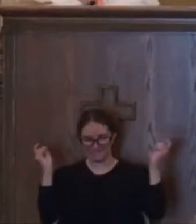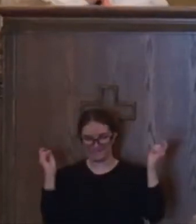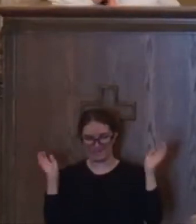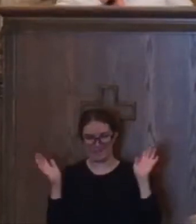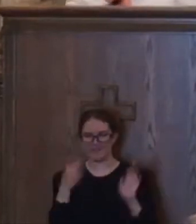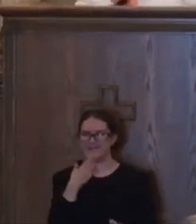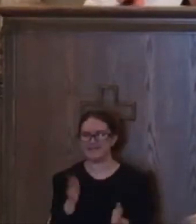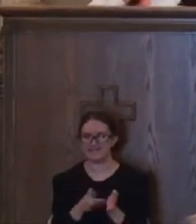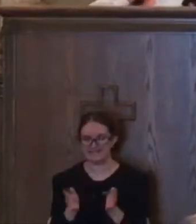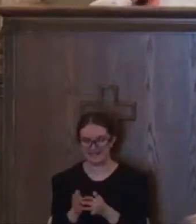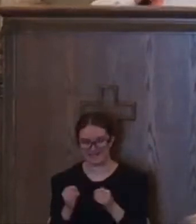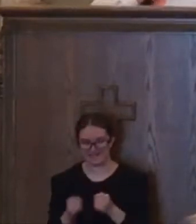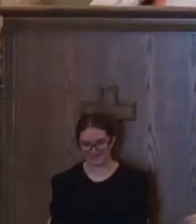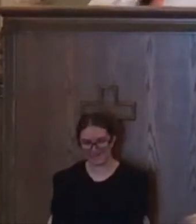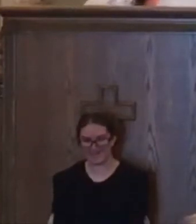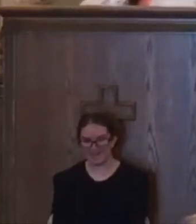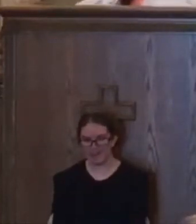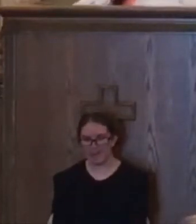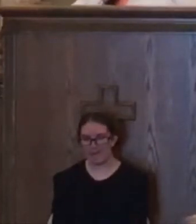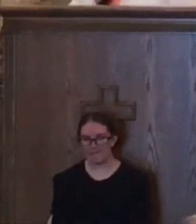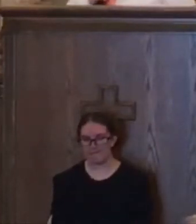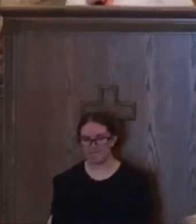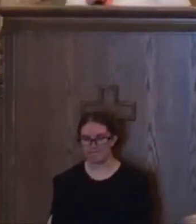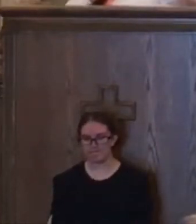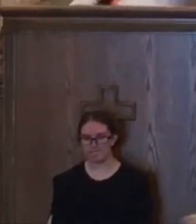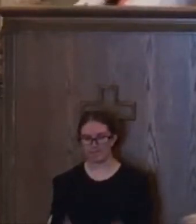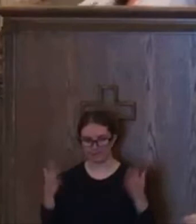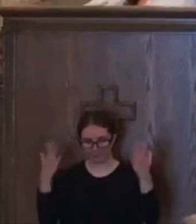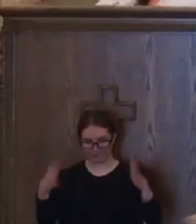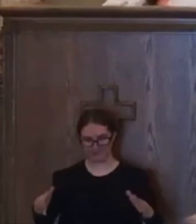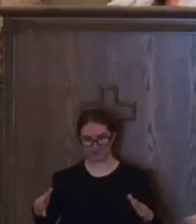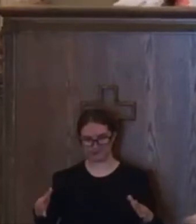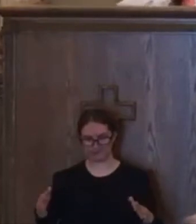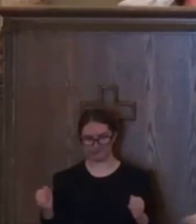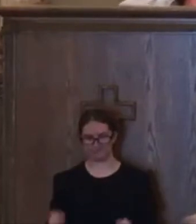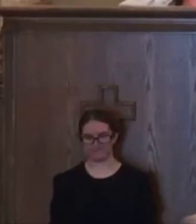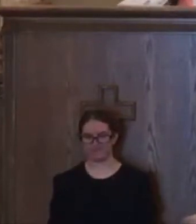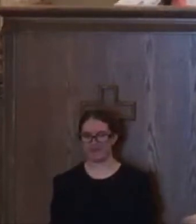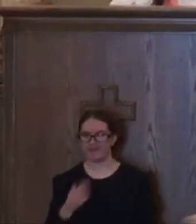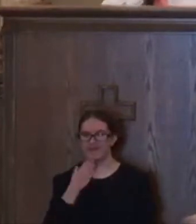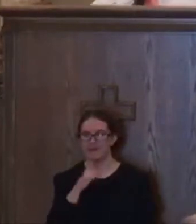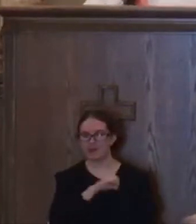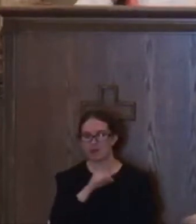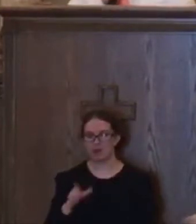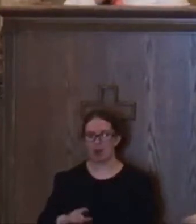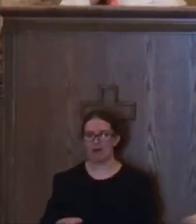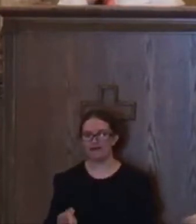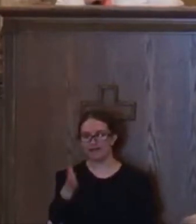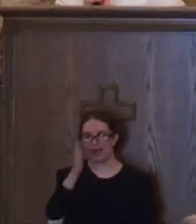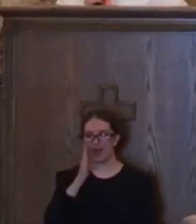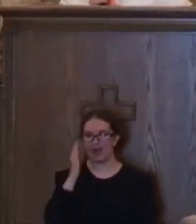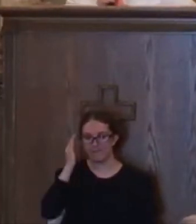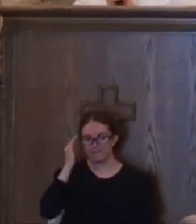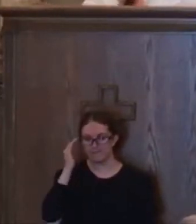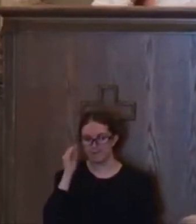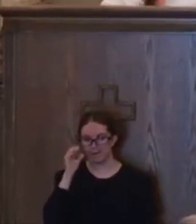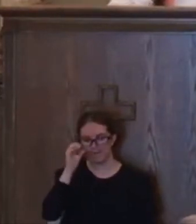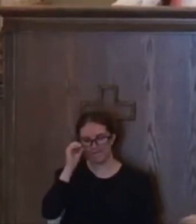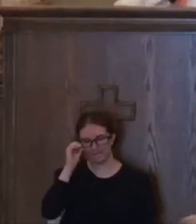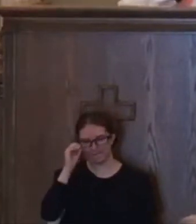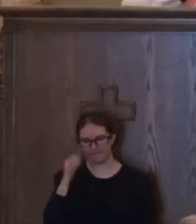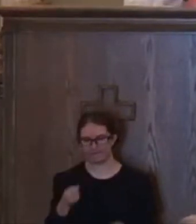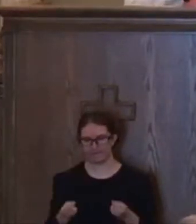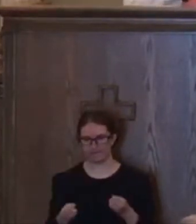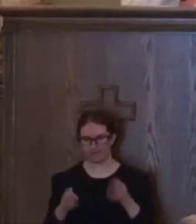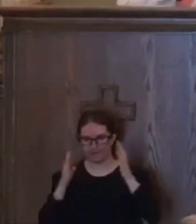you, Jesus. Amen. And it was a done deal. Hallelujah. Thank you, Lord. But God, And I know it's not a big deal to most,